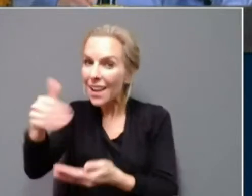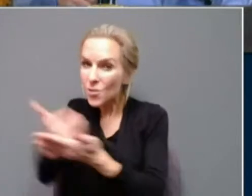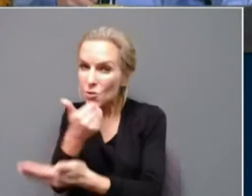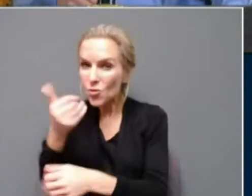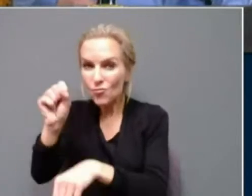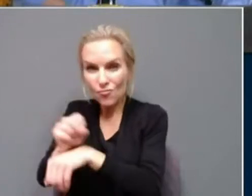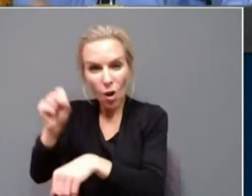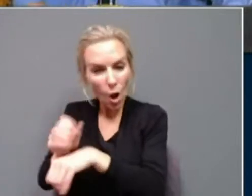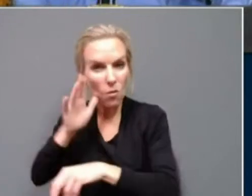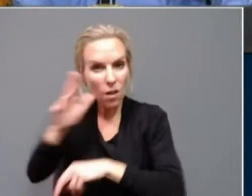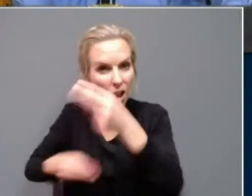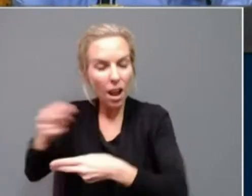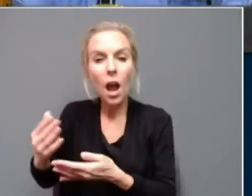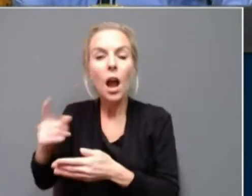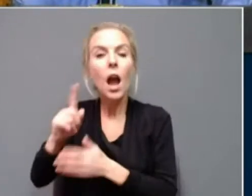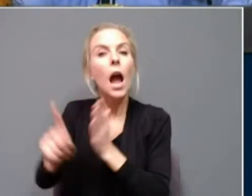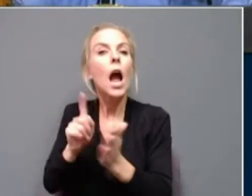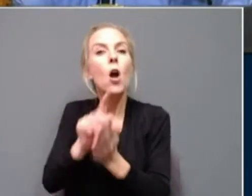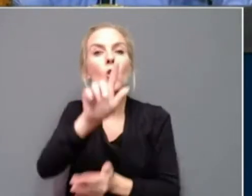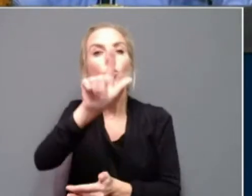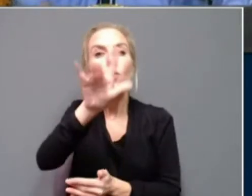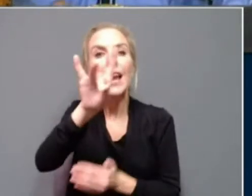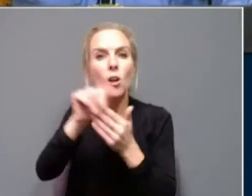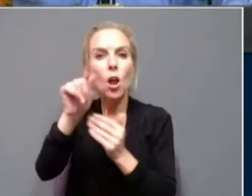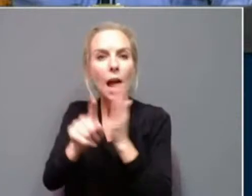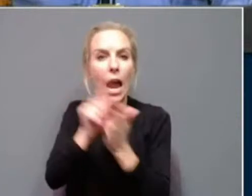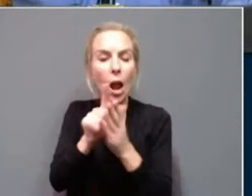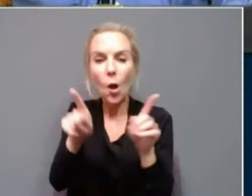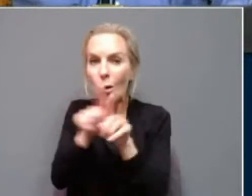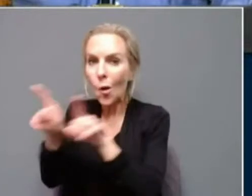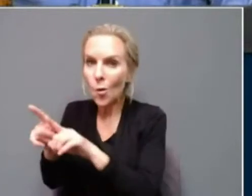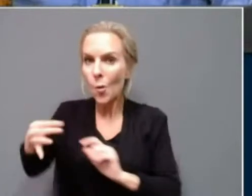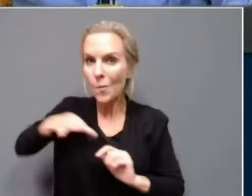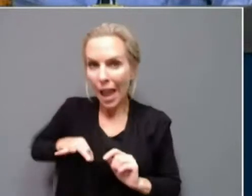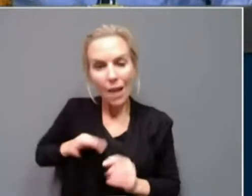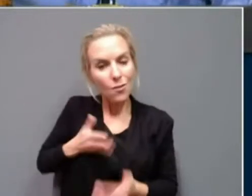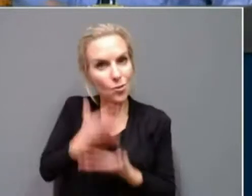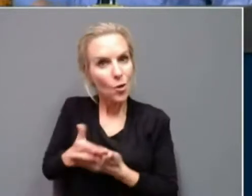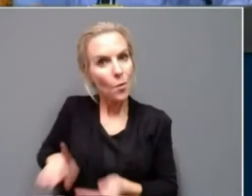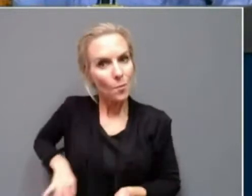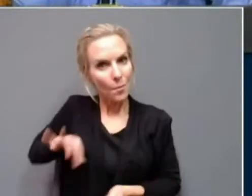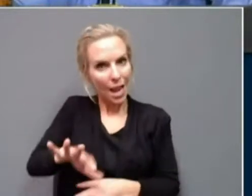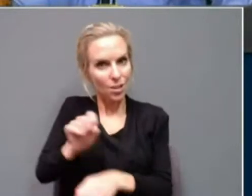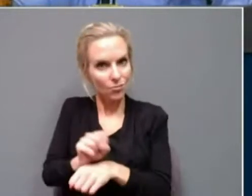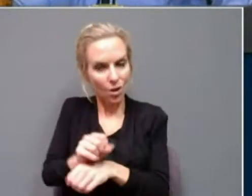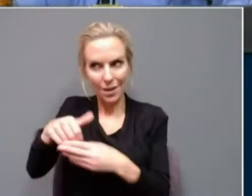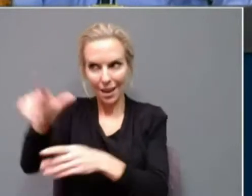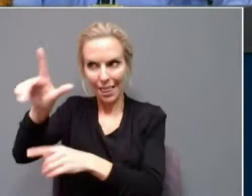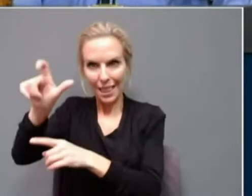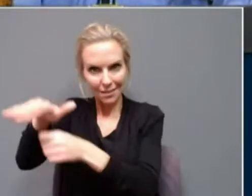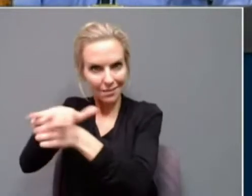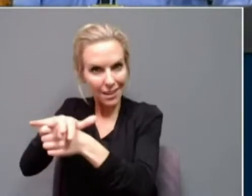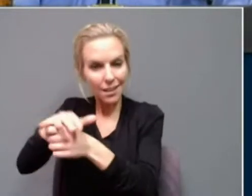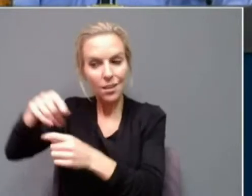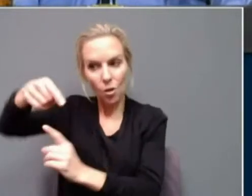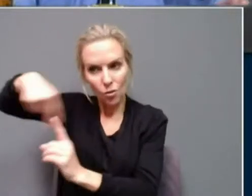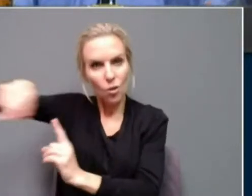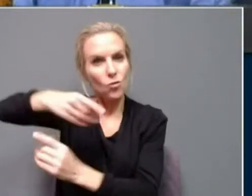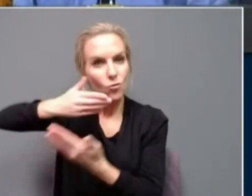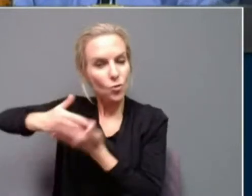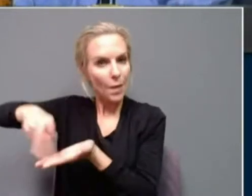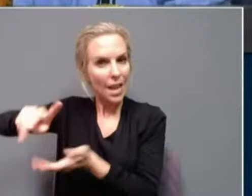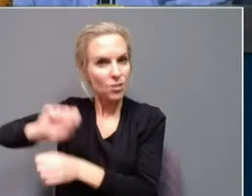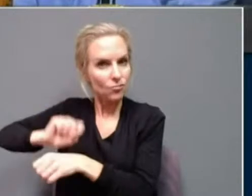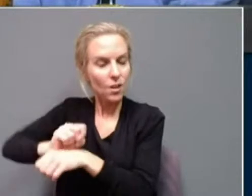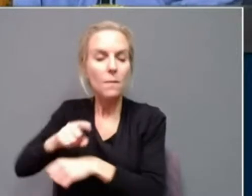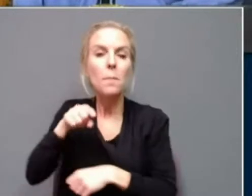hourly wage of $28 an hour, including benefits, they're well-paying jobs for the folks in Lexington and the surrounding regions. Longship's